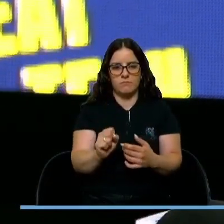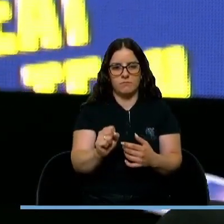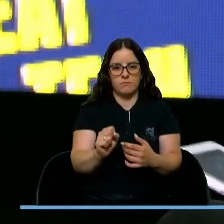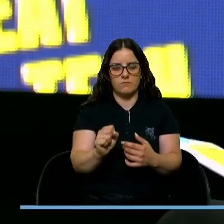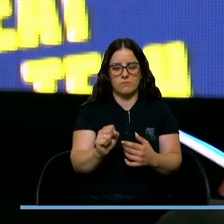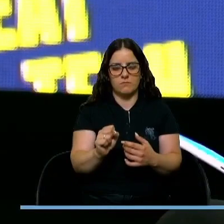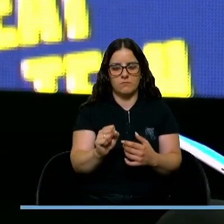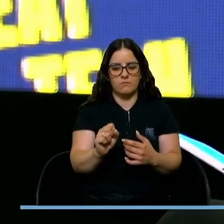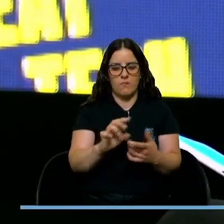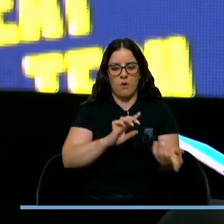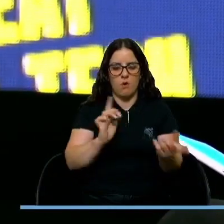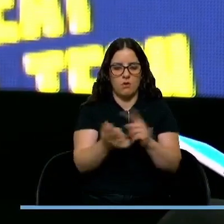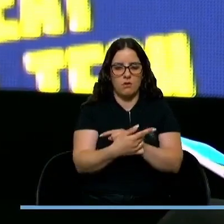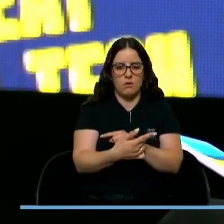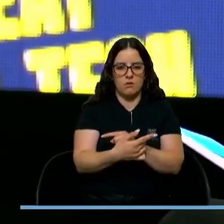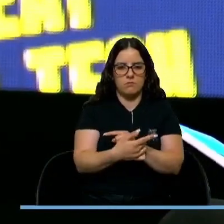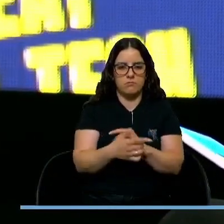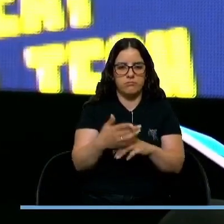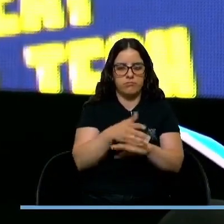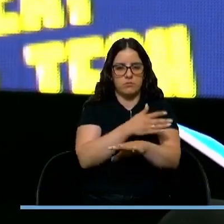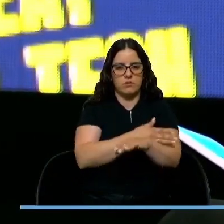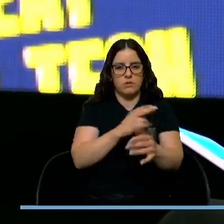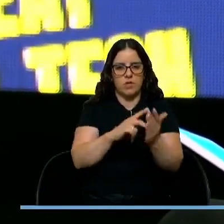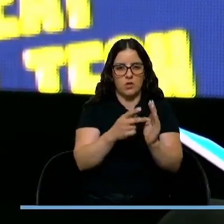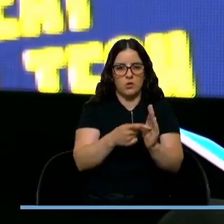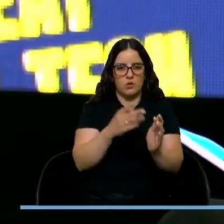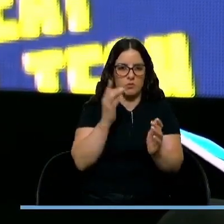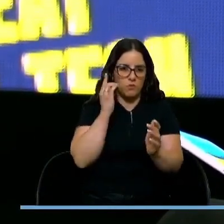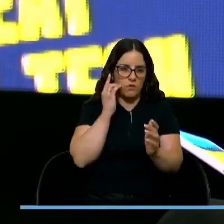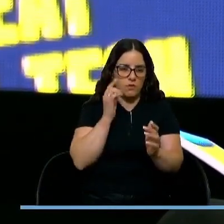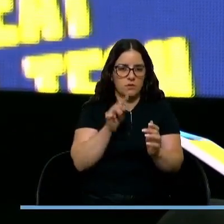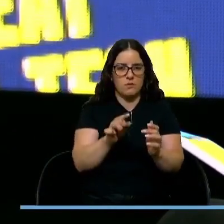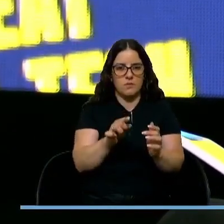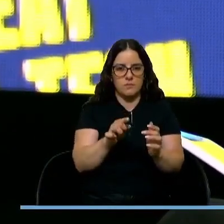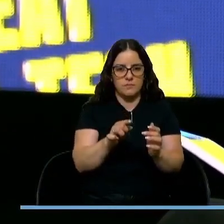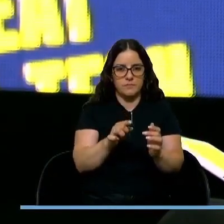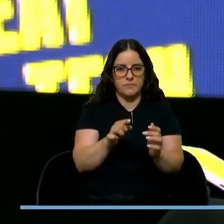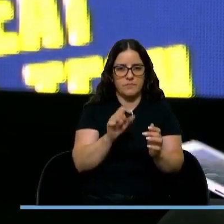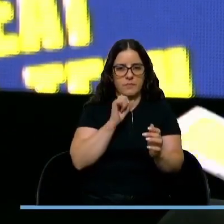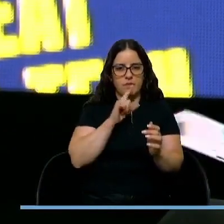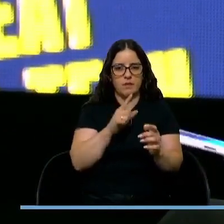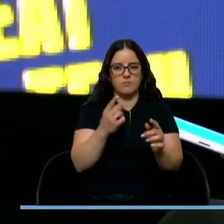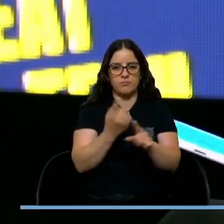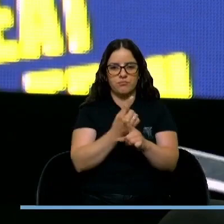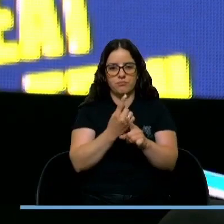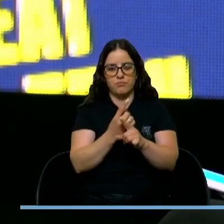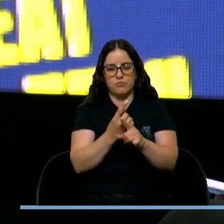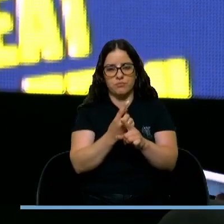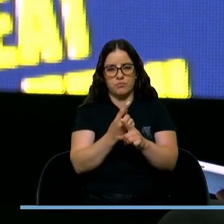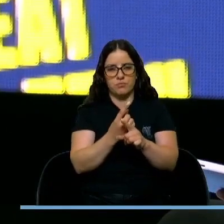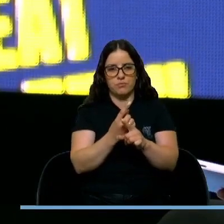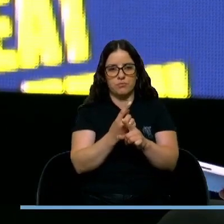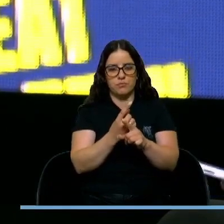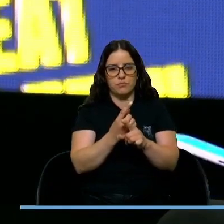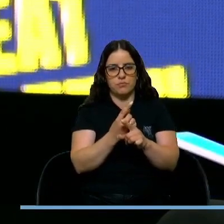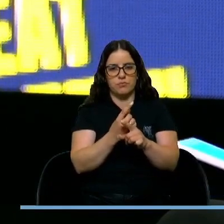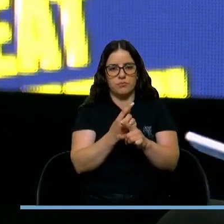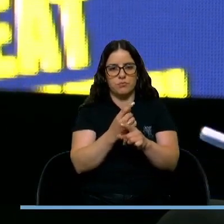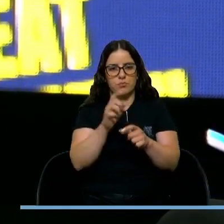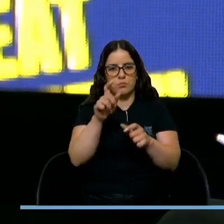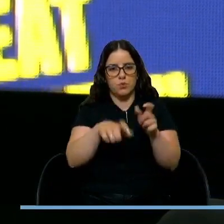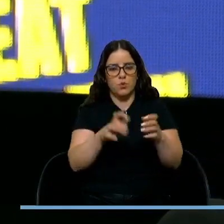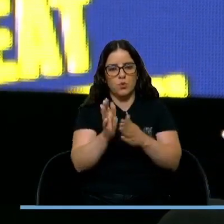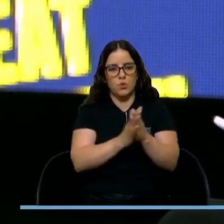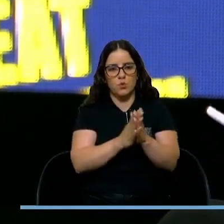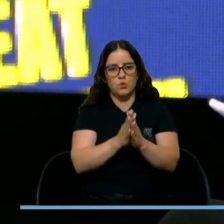And 5G, unlike the previous mobile technology, was able to attain a number